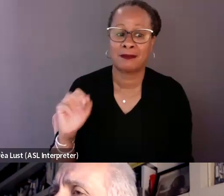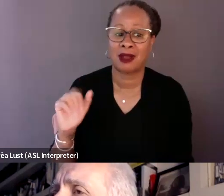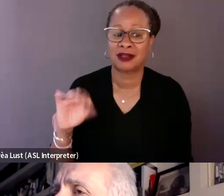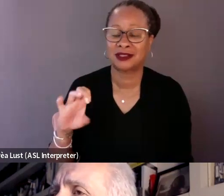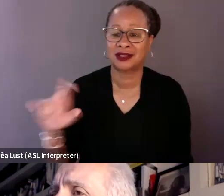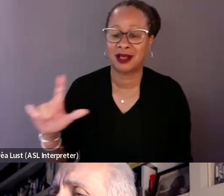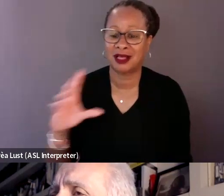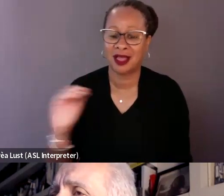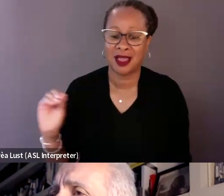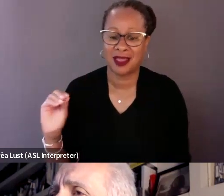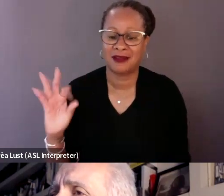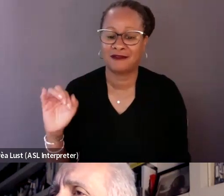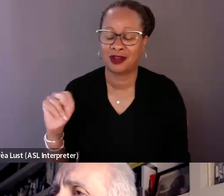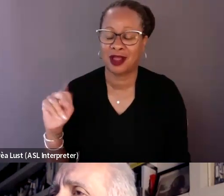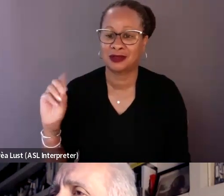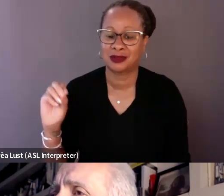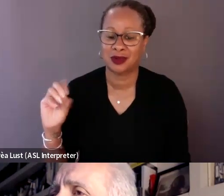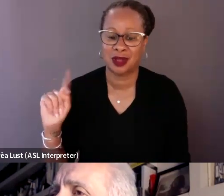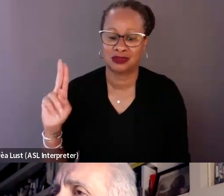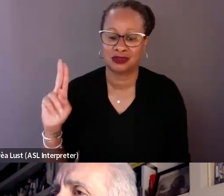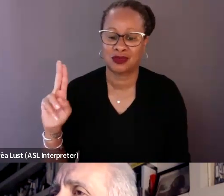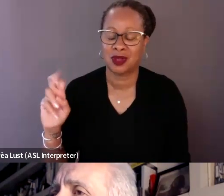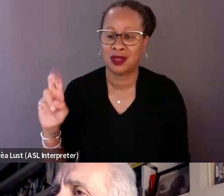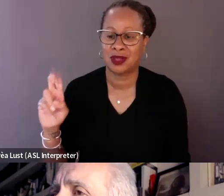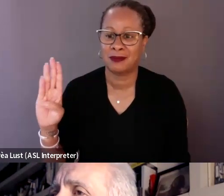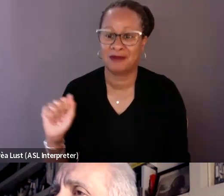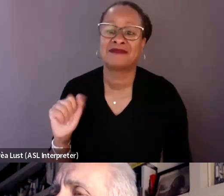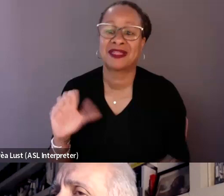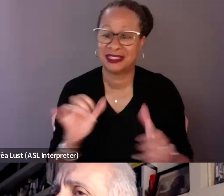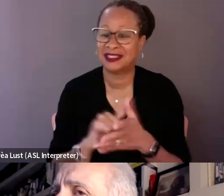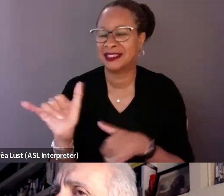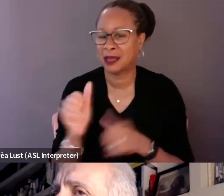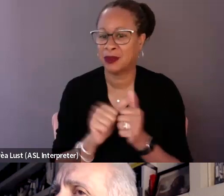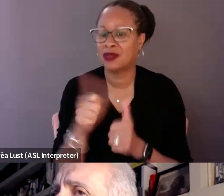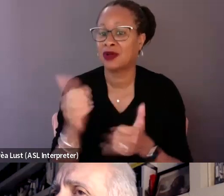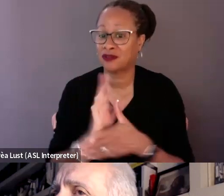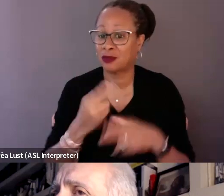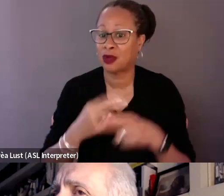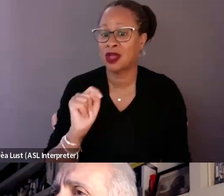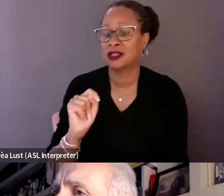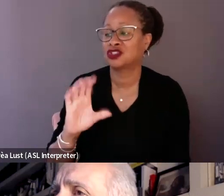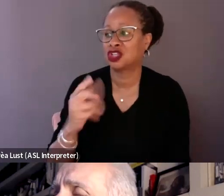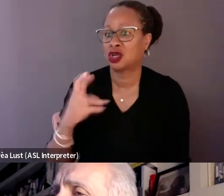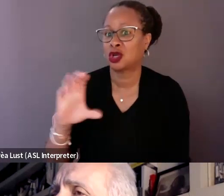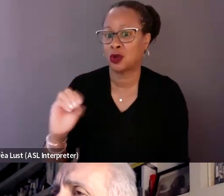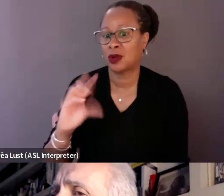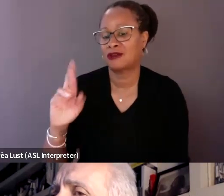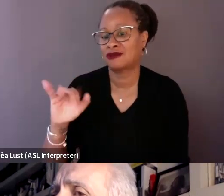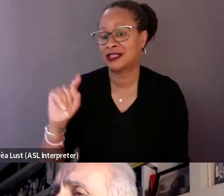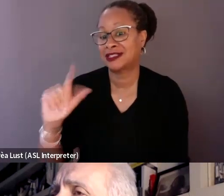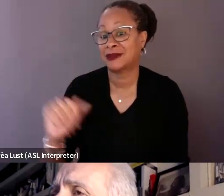They collaborated on this, as they did on their film Chico and Rita. And I'll start off by saying, for